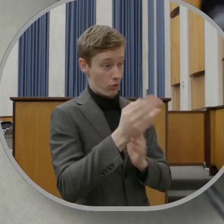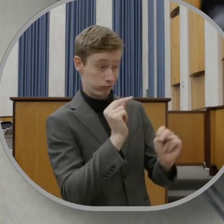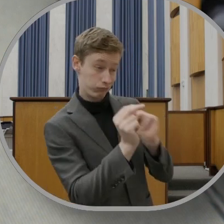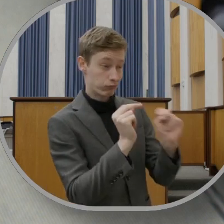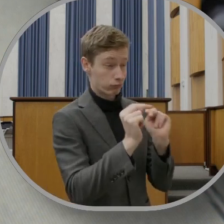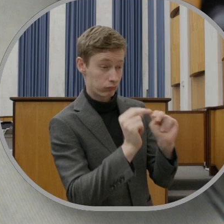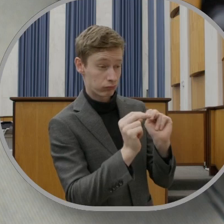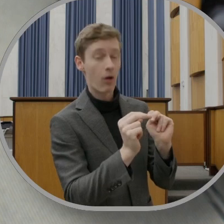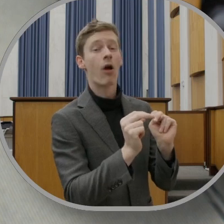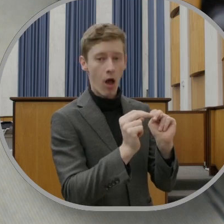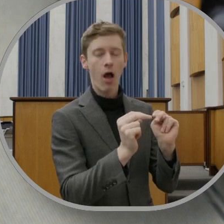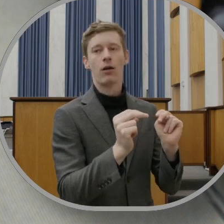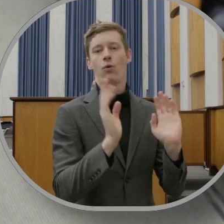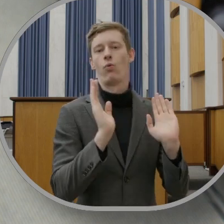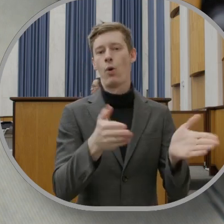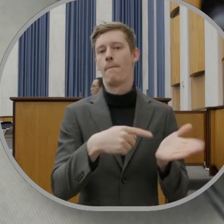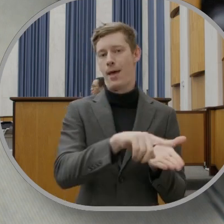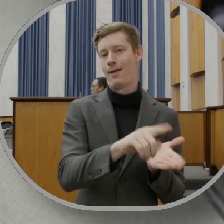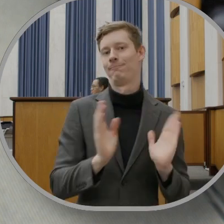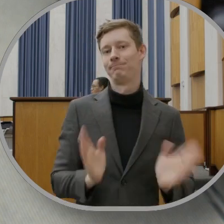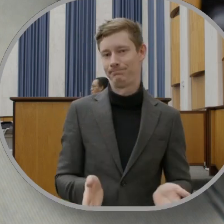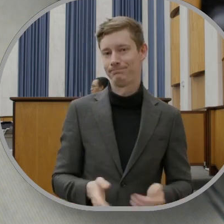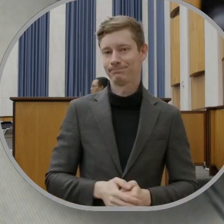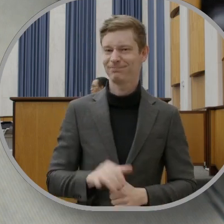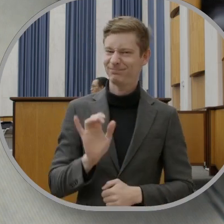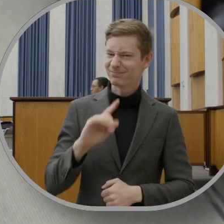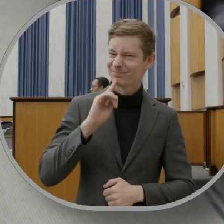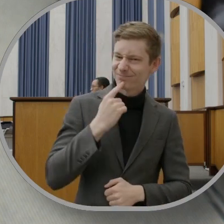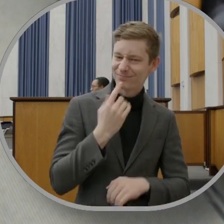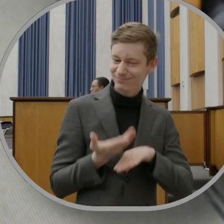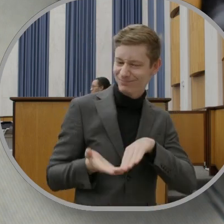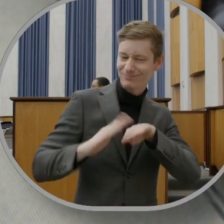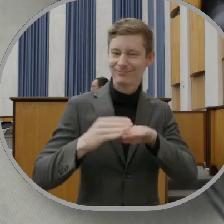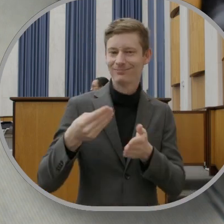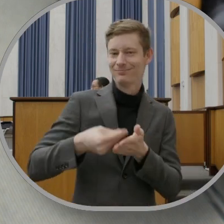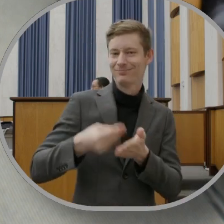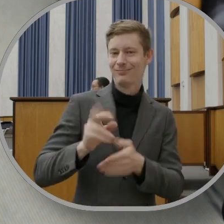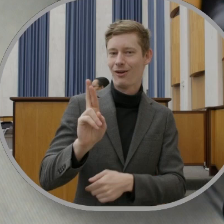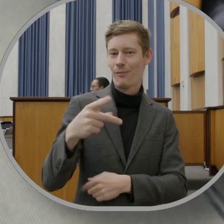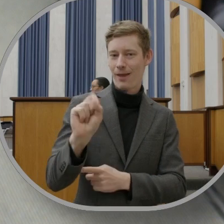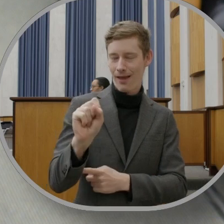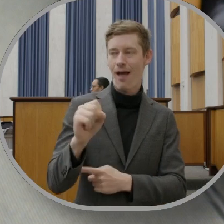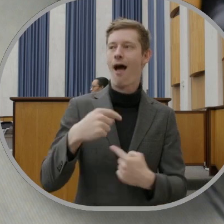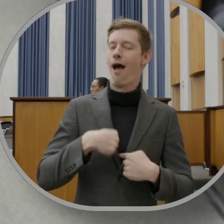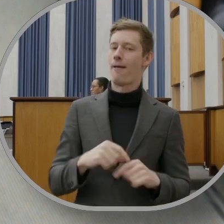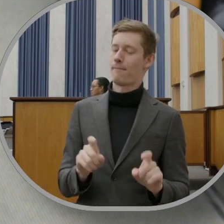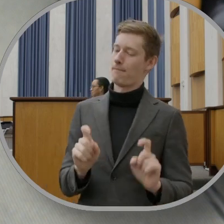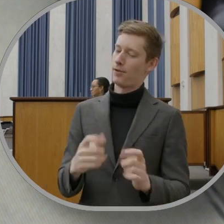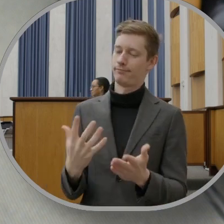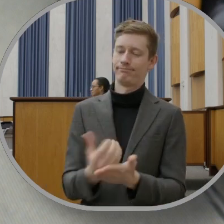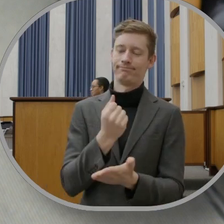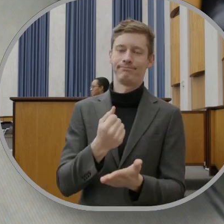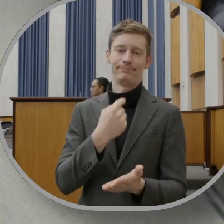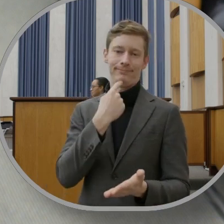process. With this significant increase in funding for RPS, I would be remiss if I did not take the opportunity